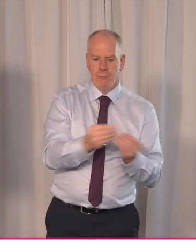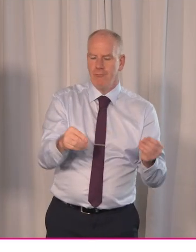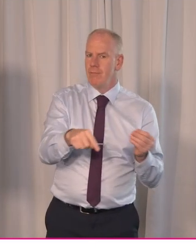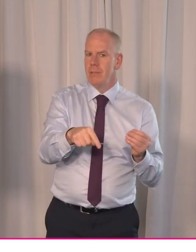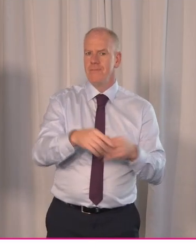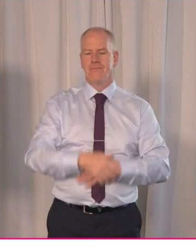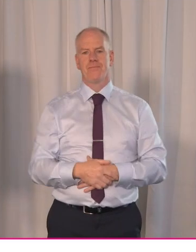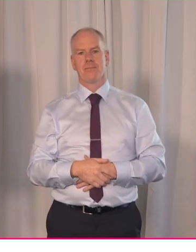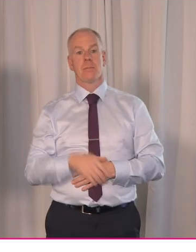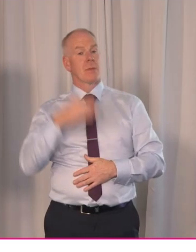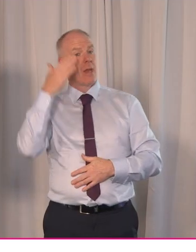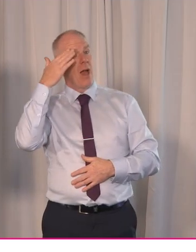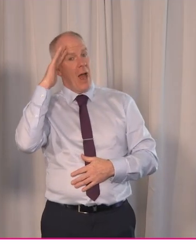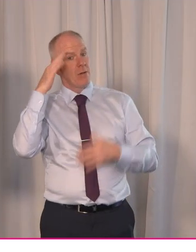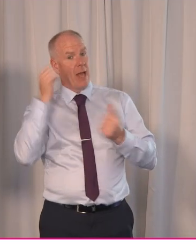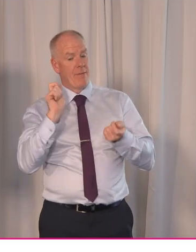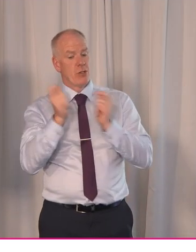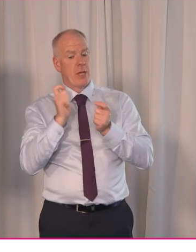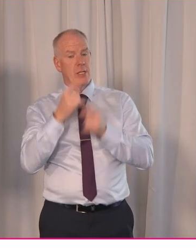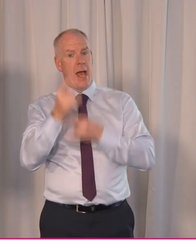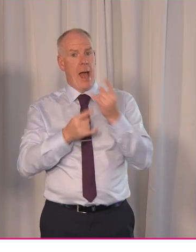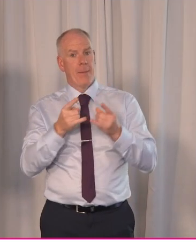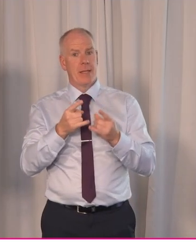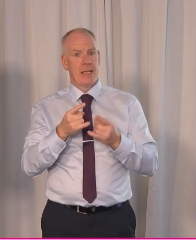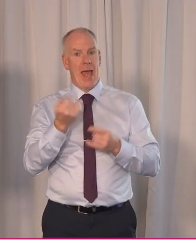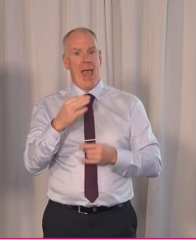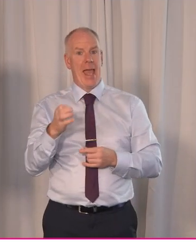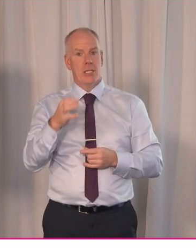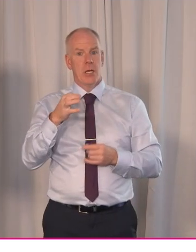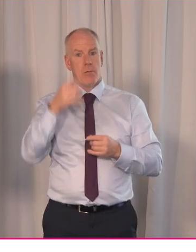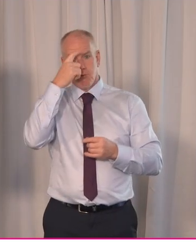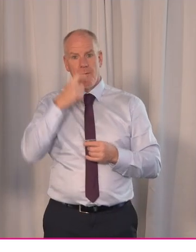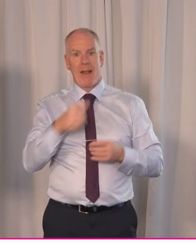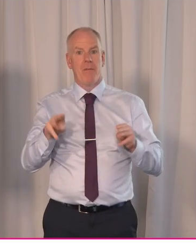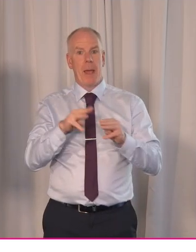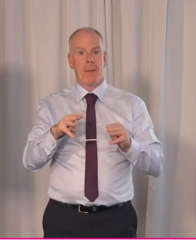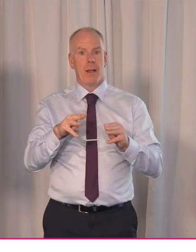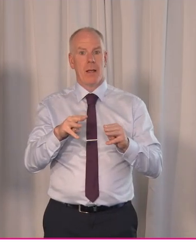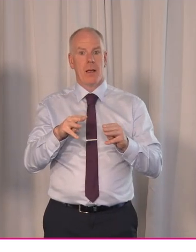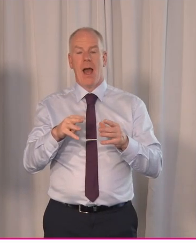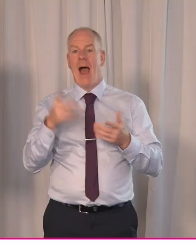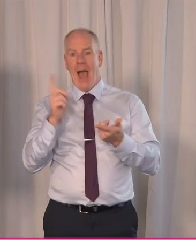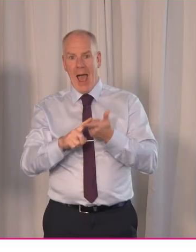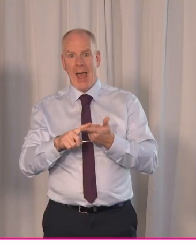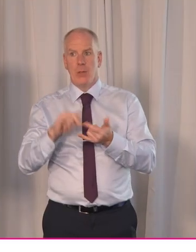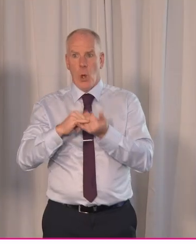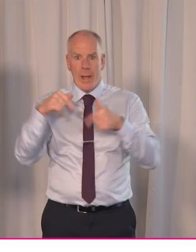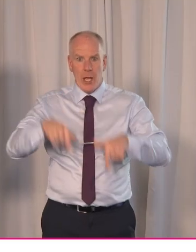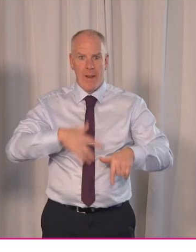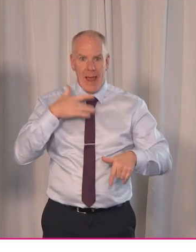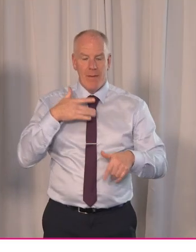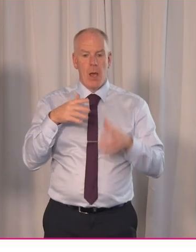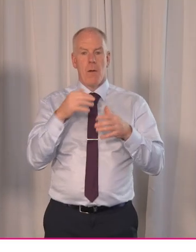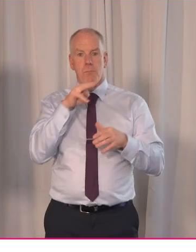Ireland, we also have significant changes in our demography. We've got a lot of new Irish citizens coming to Ireland. Our population is